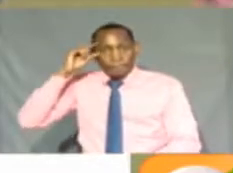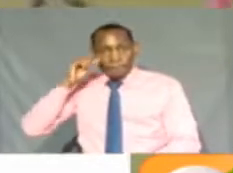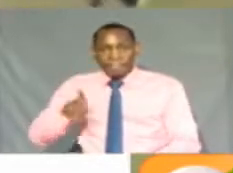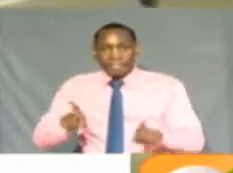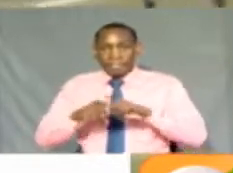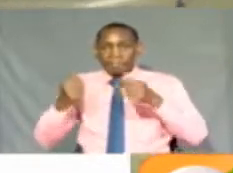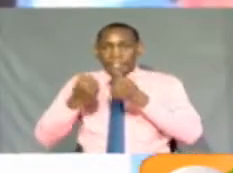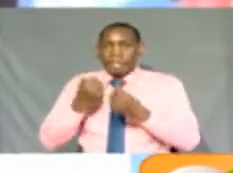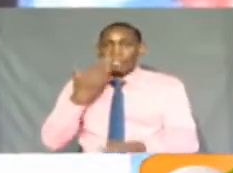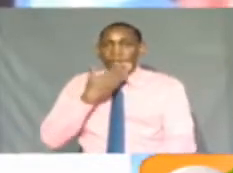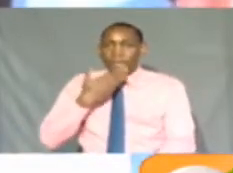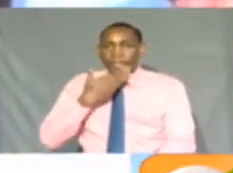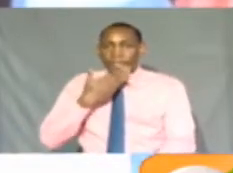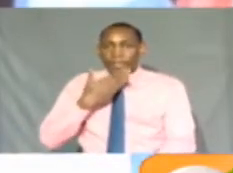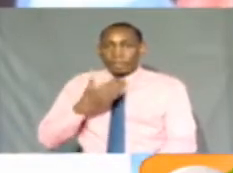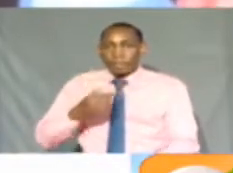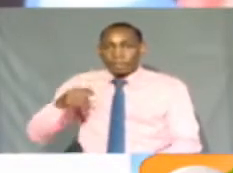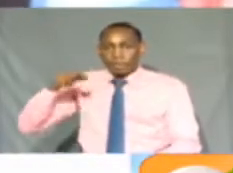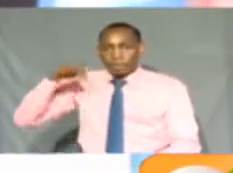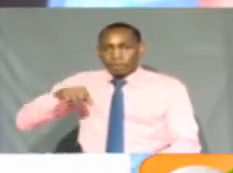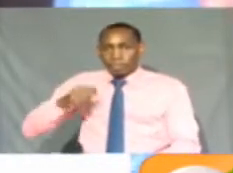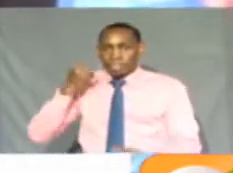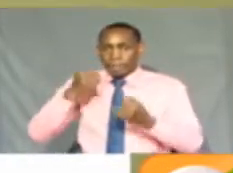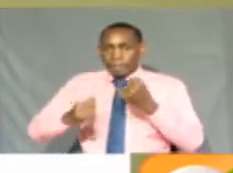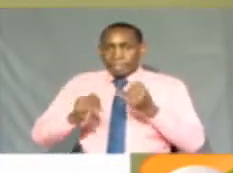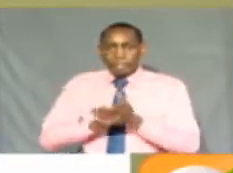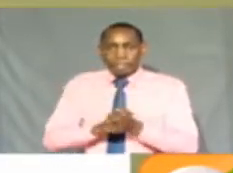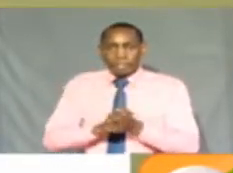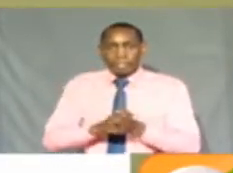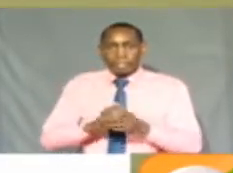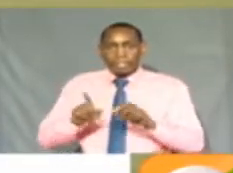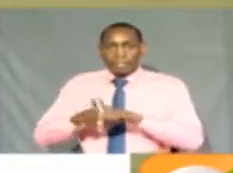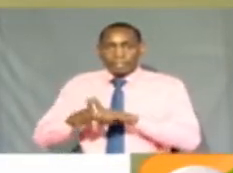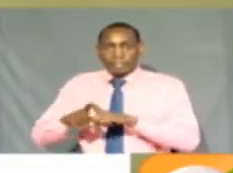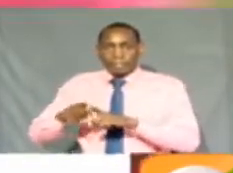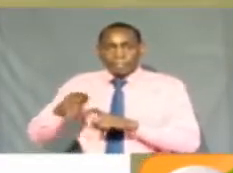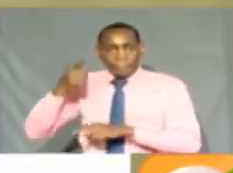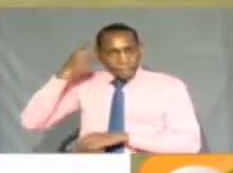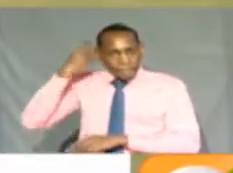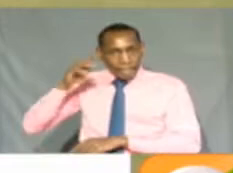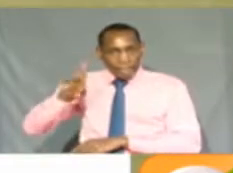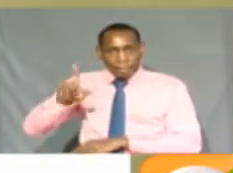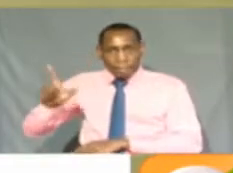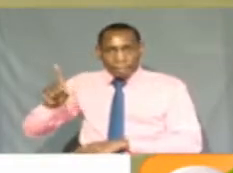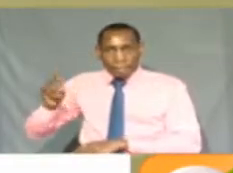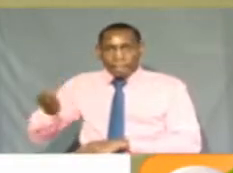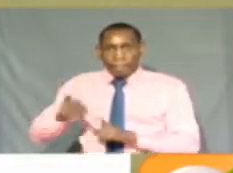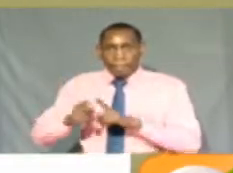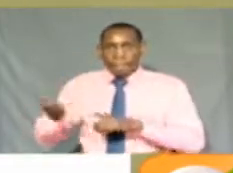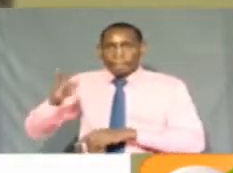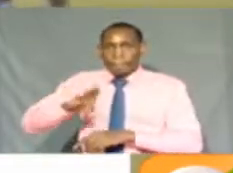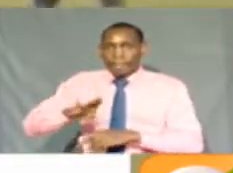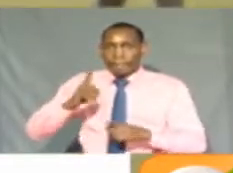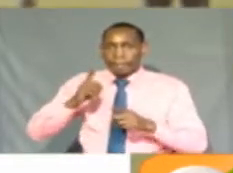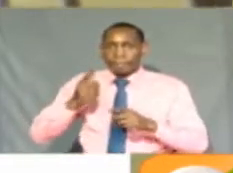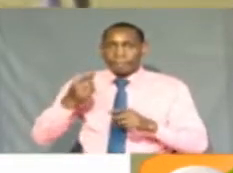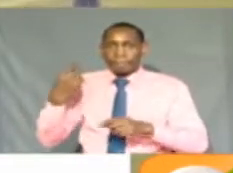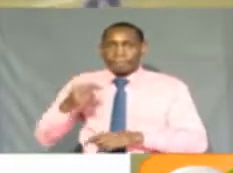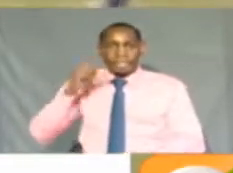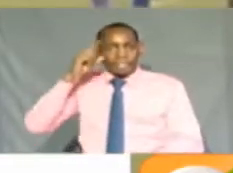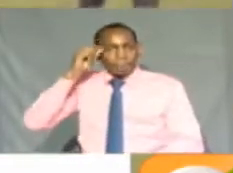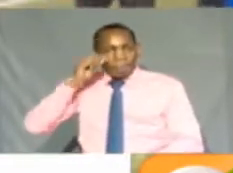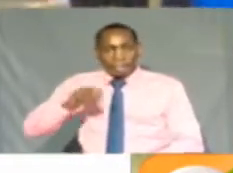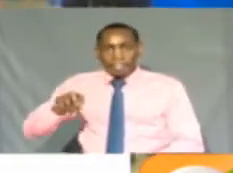They face Oilers in the Cup quarterfinals. Oilers fell 7-10 to Blackbird, but bounced back to beat the home team